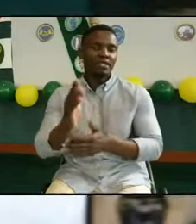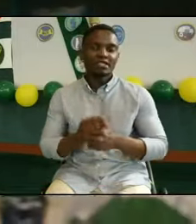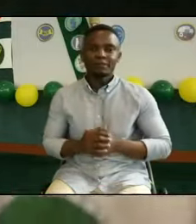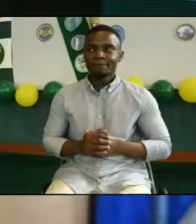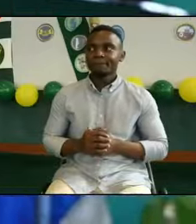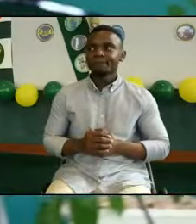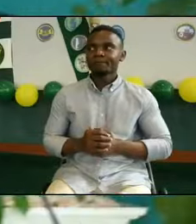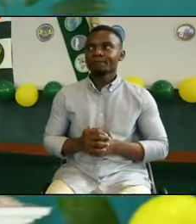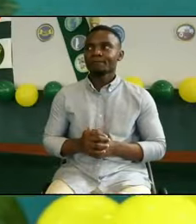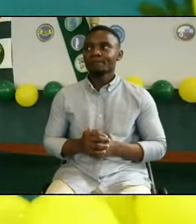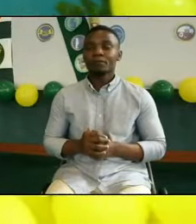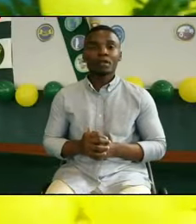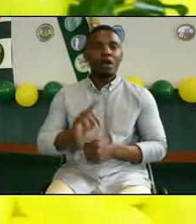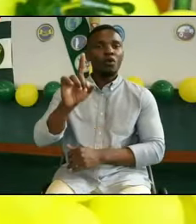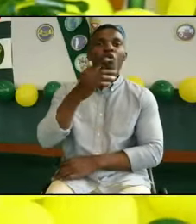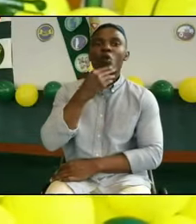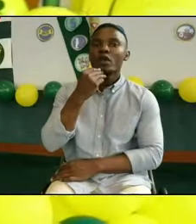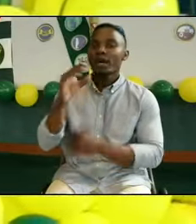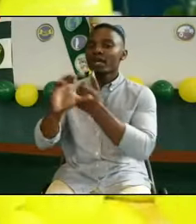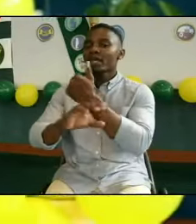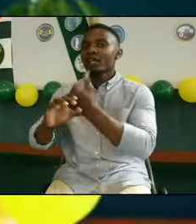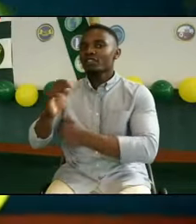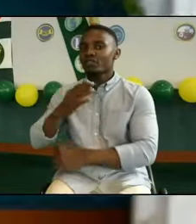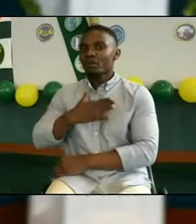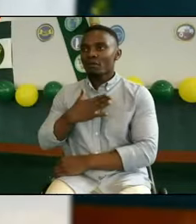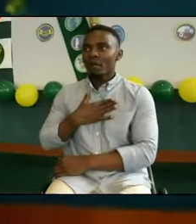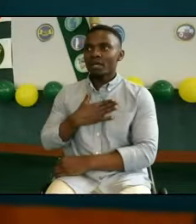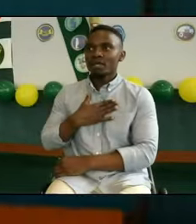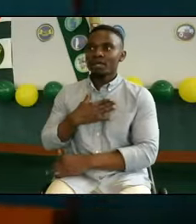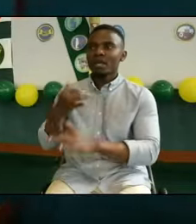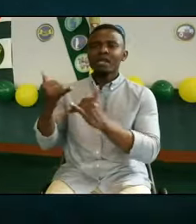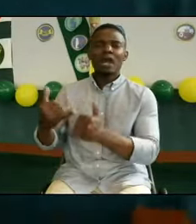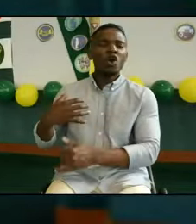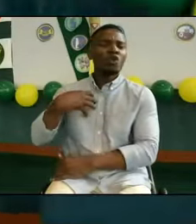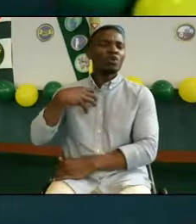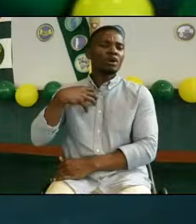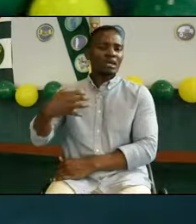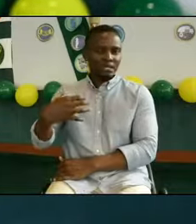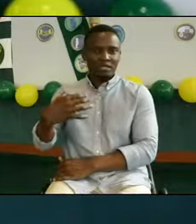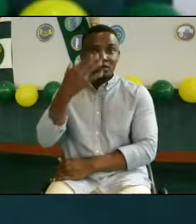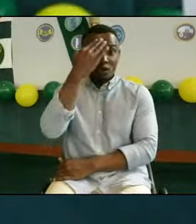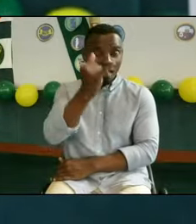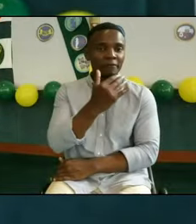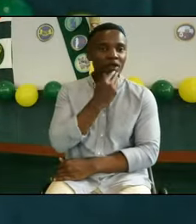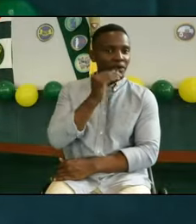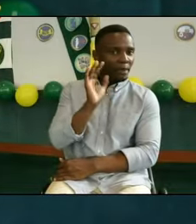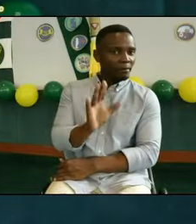Pastor, there's a man in my country. He's now filthy rich. Do you know why? His father bought a land in a village,